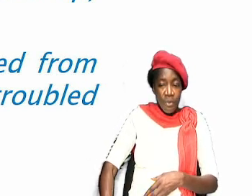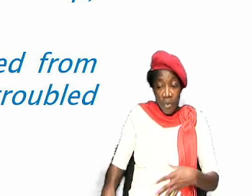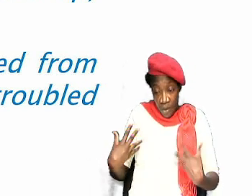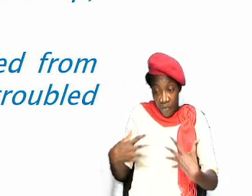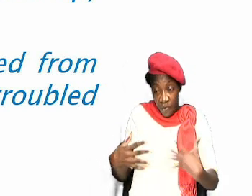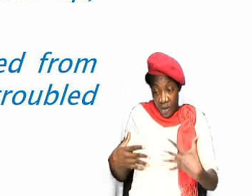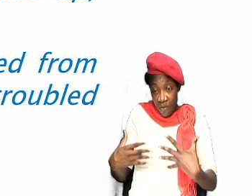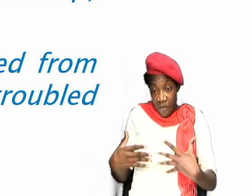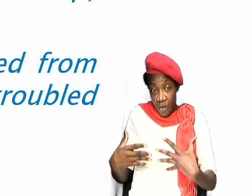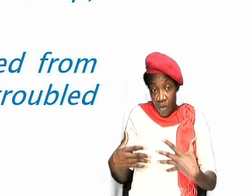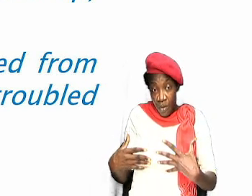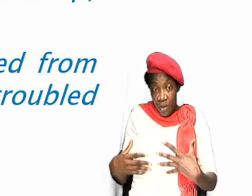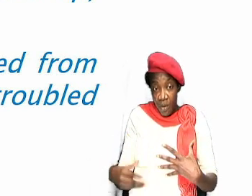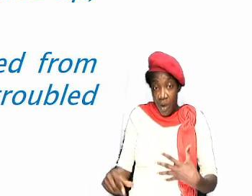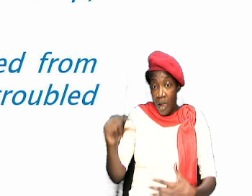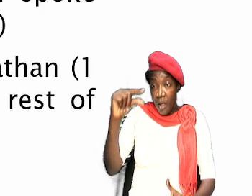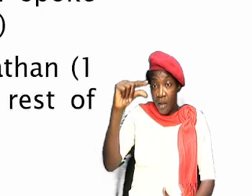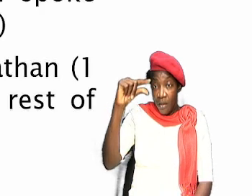Goliath.